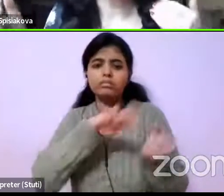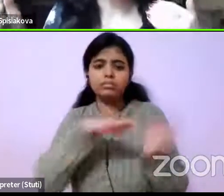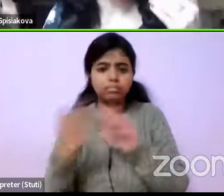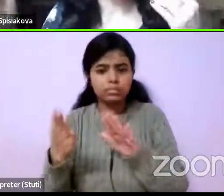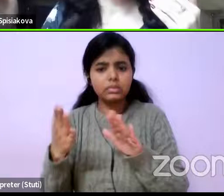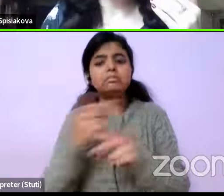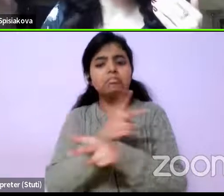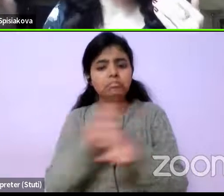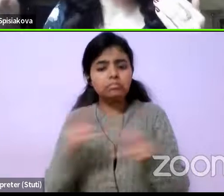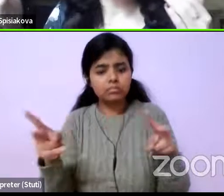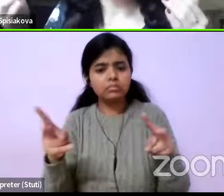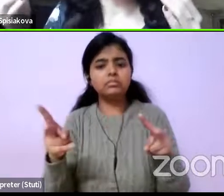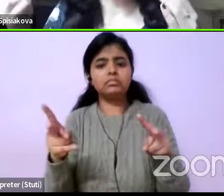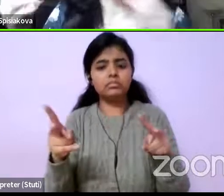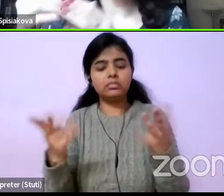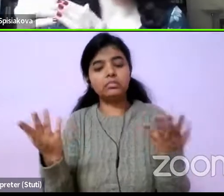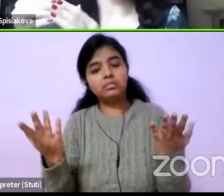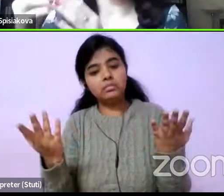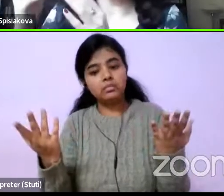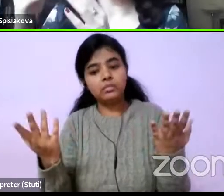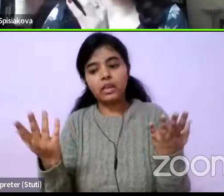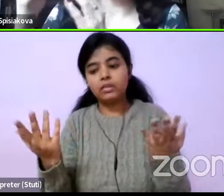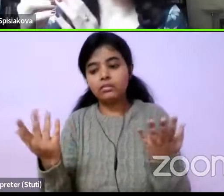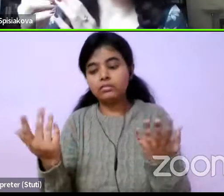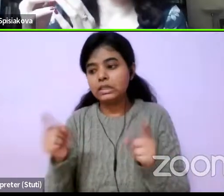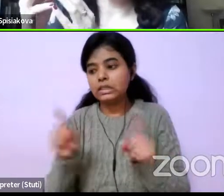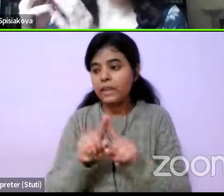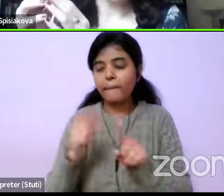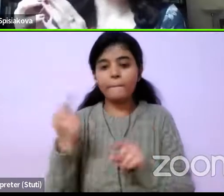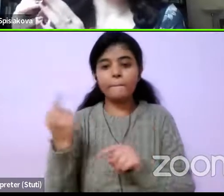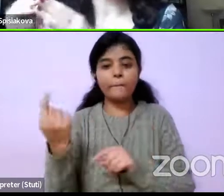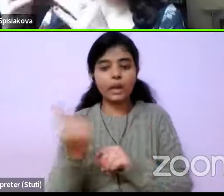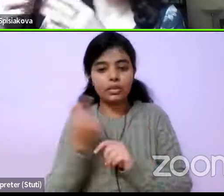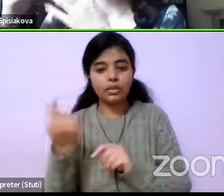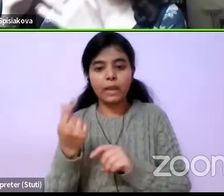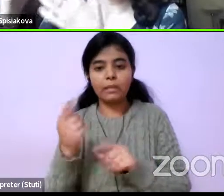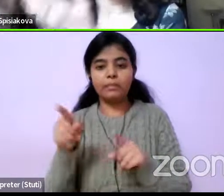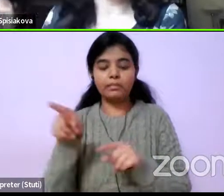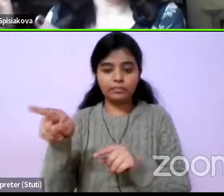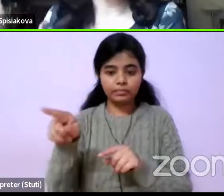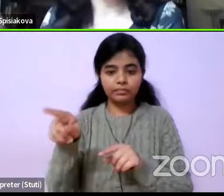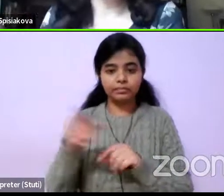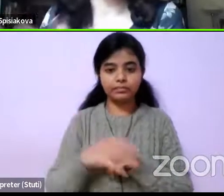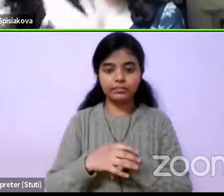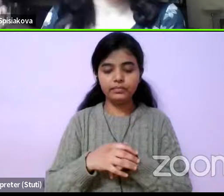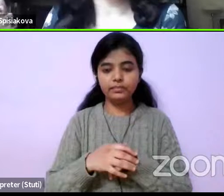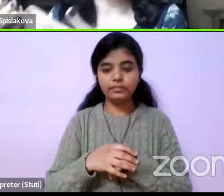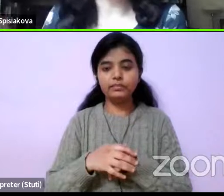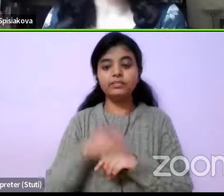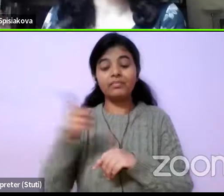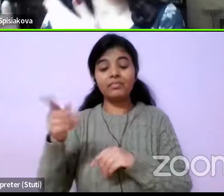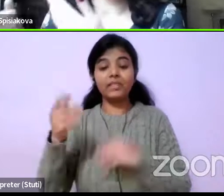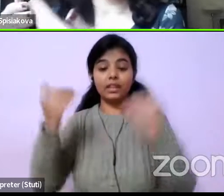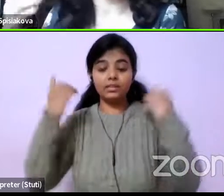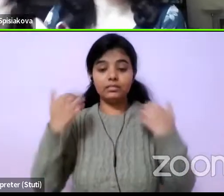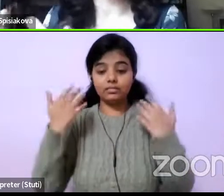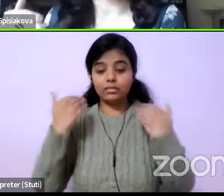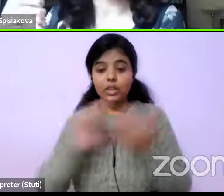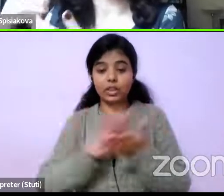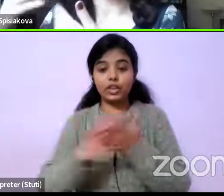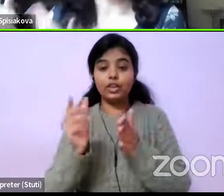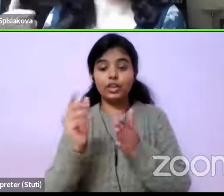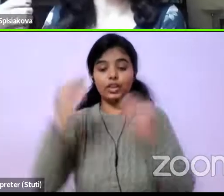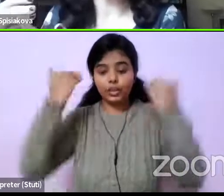like that? So it's very much sort of using the lenses from humanities, which is, among other things, thinking about language, thinking